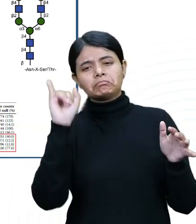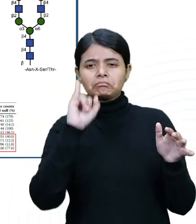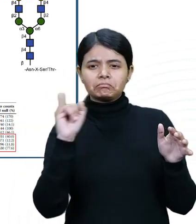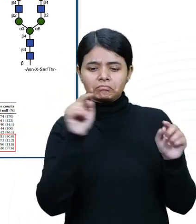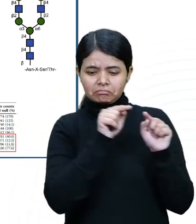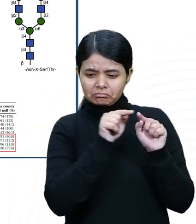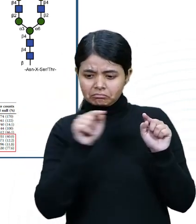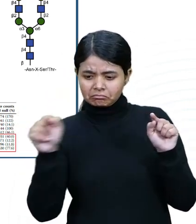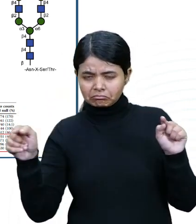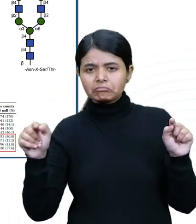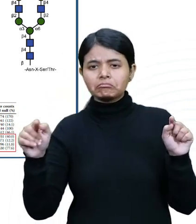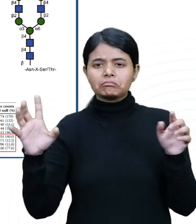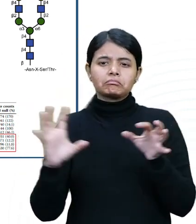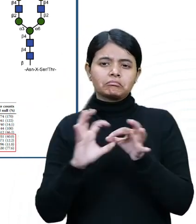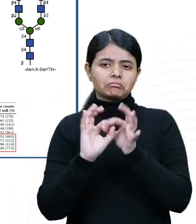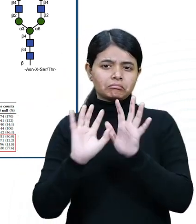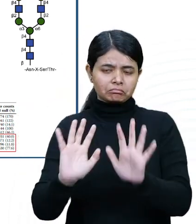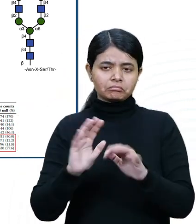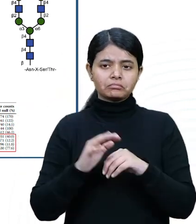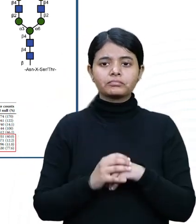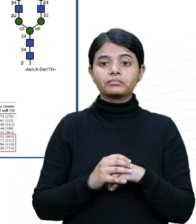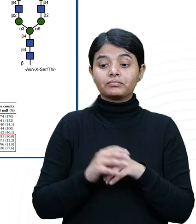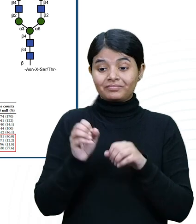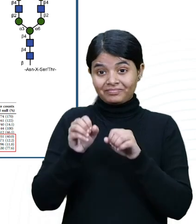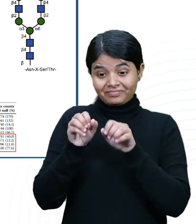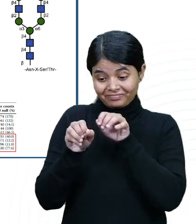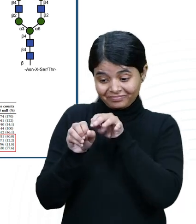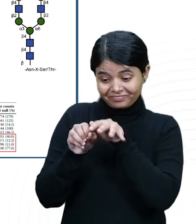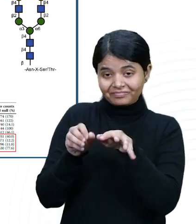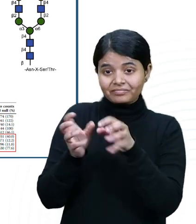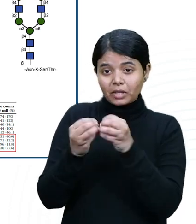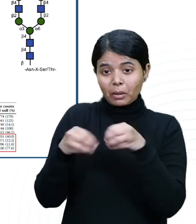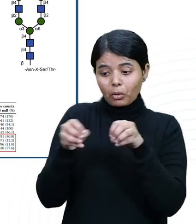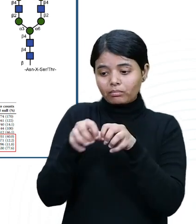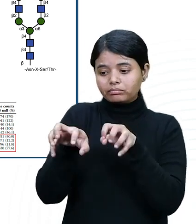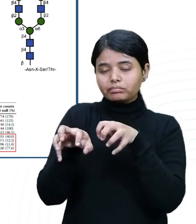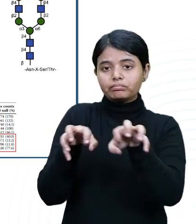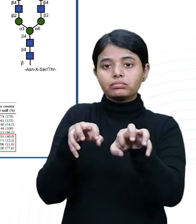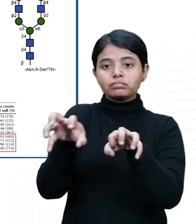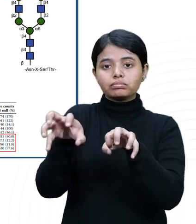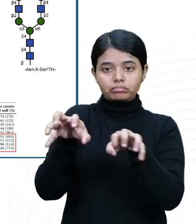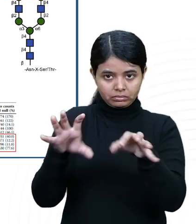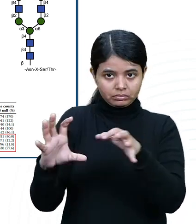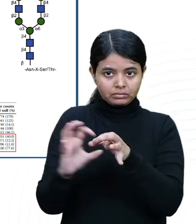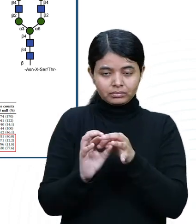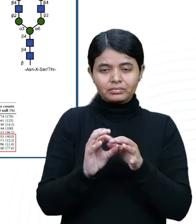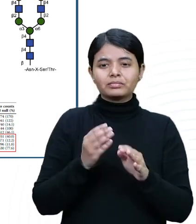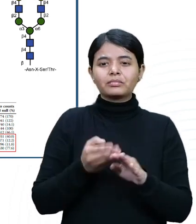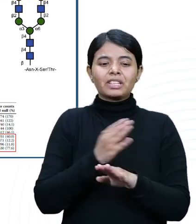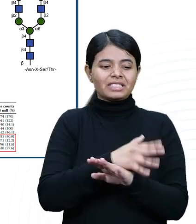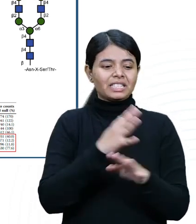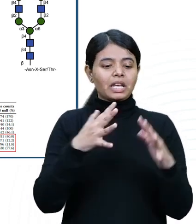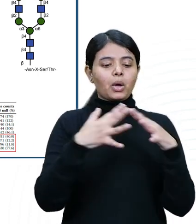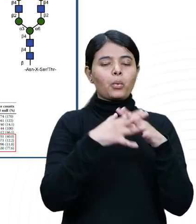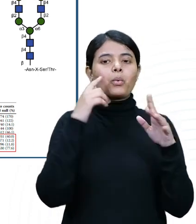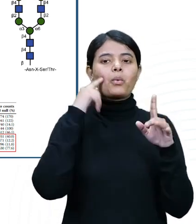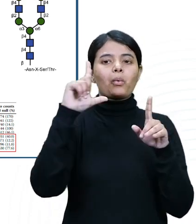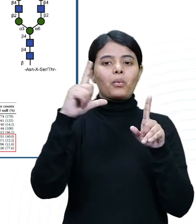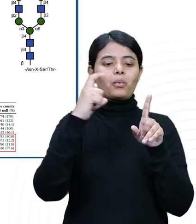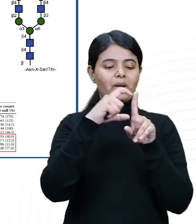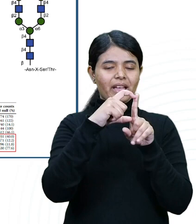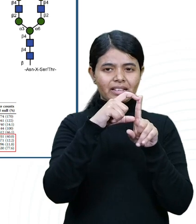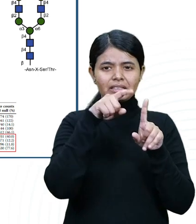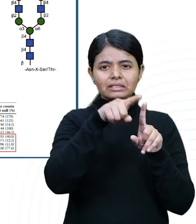6 substituted galactose, 3 6 substituted galactose, and 4 substituted glucanac. Now,